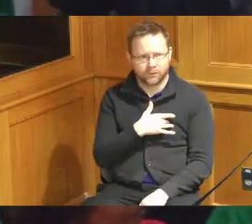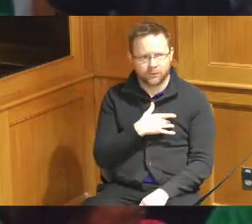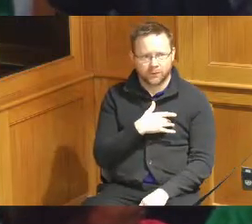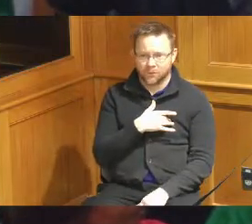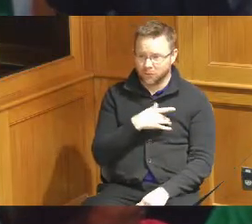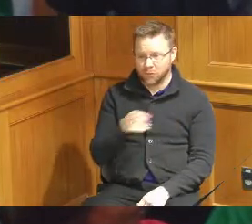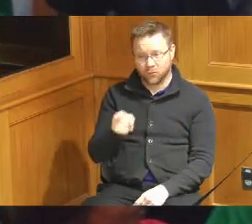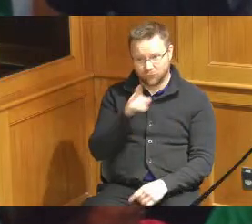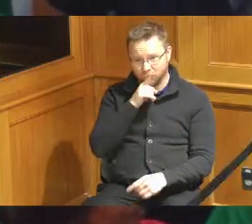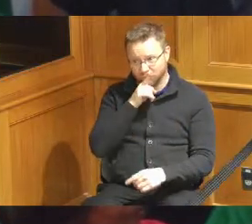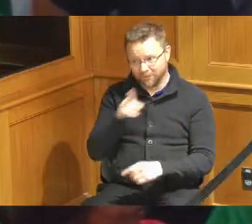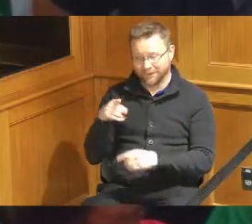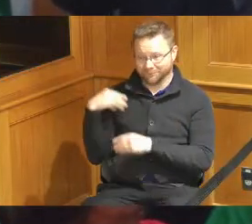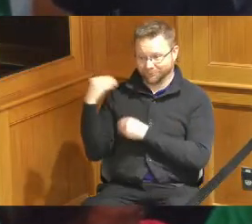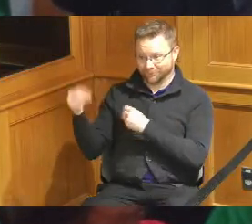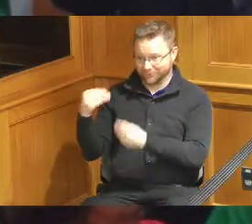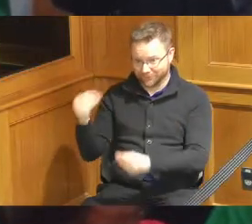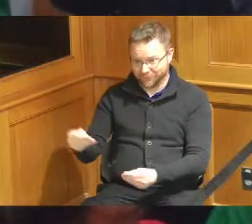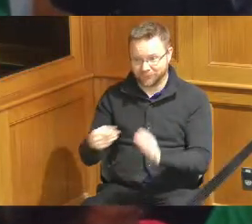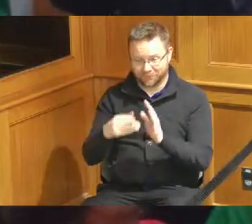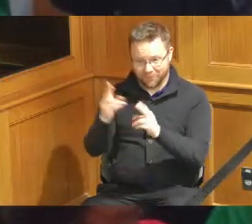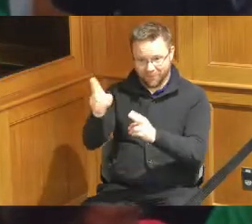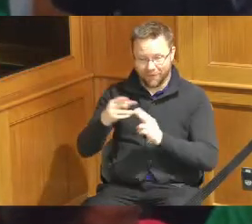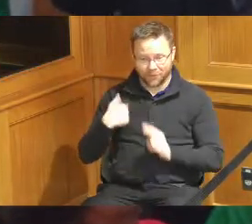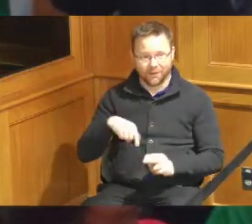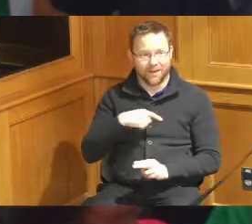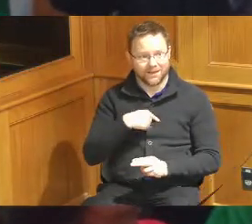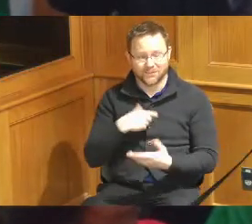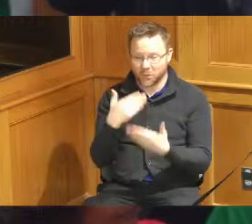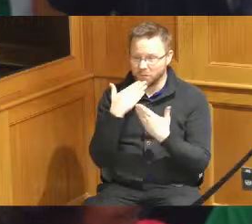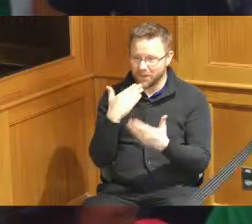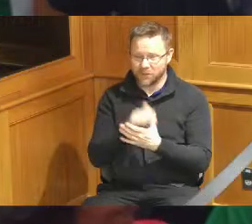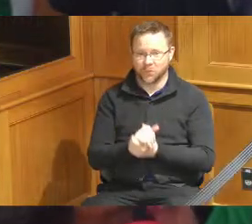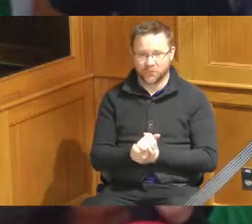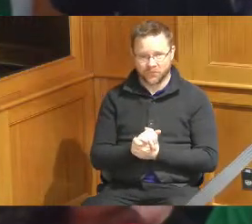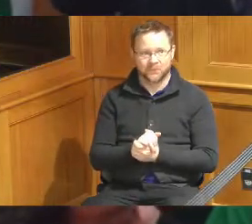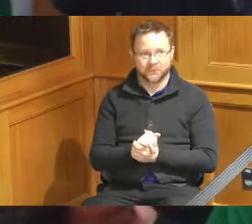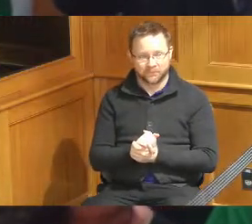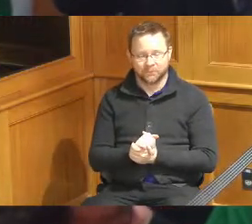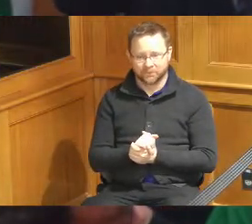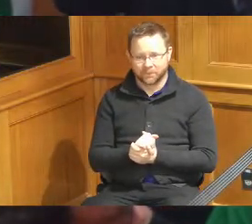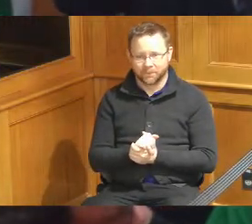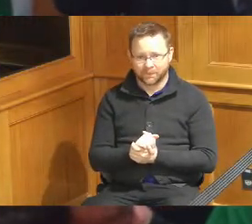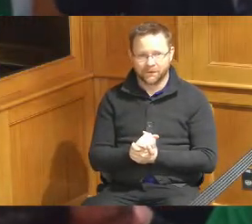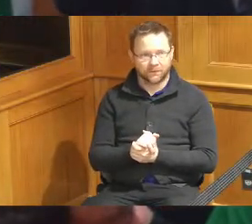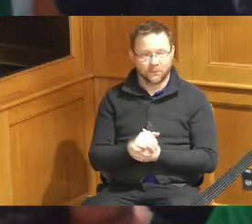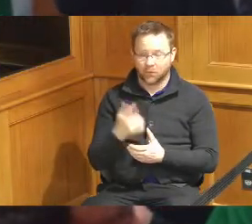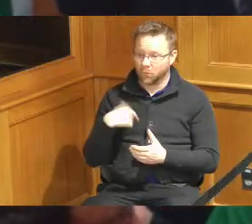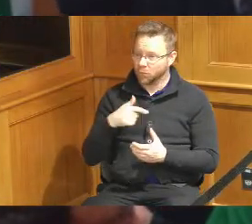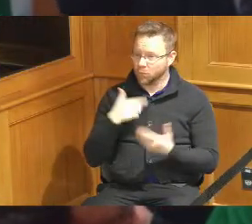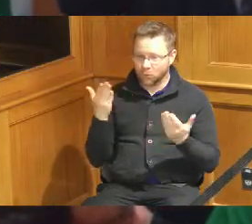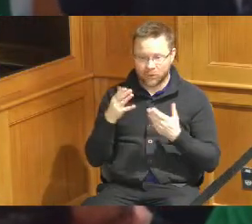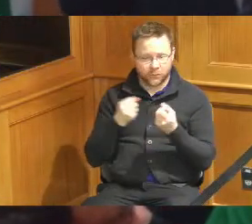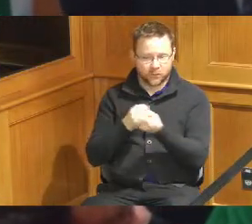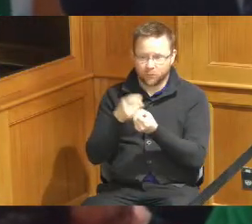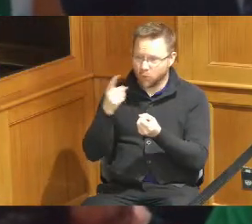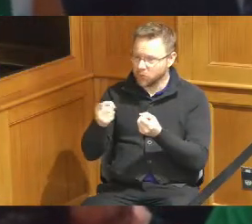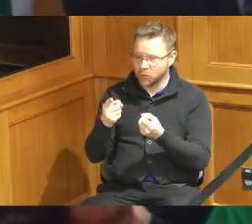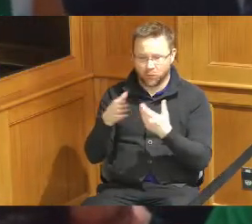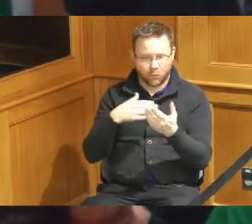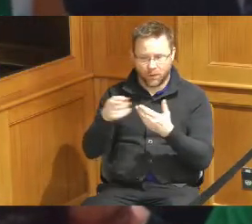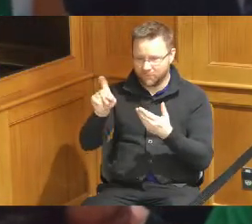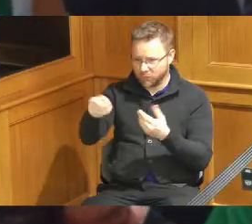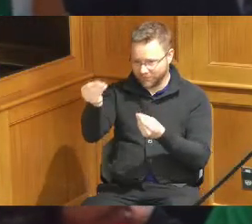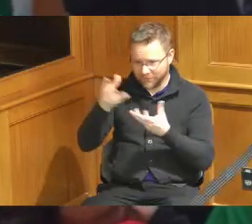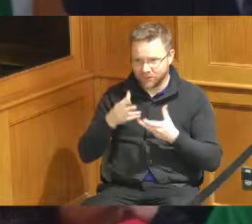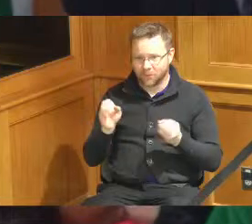chip off the old block. So we thank you for this recognition, and we are here to do whatever it is that you need us to do at any time. So